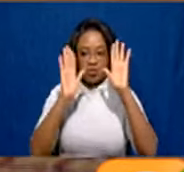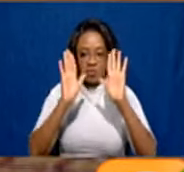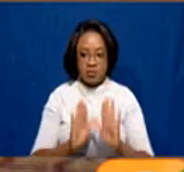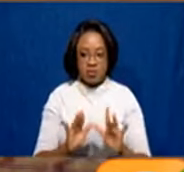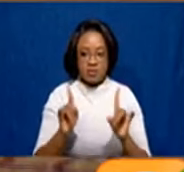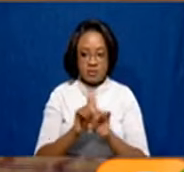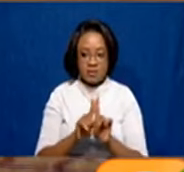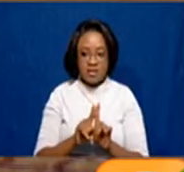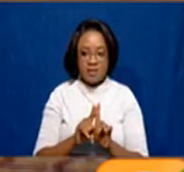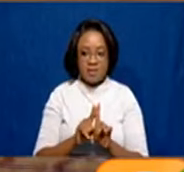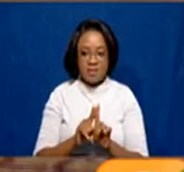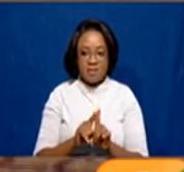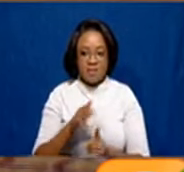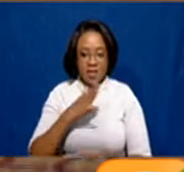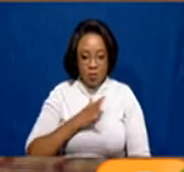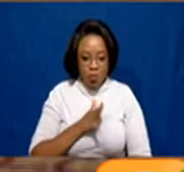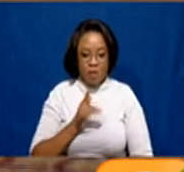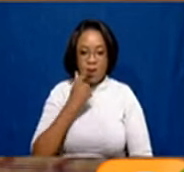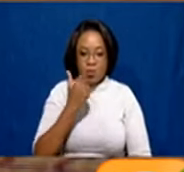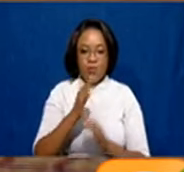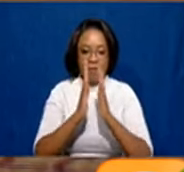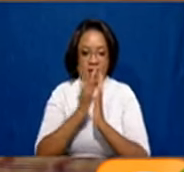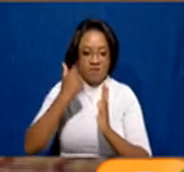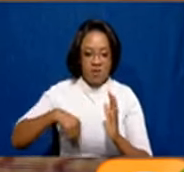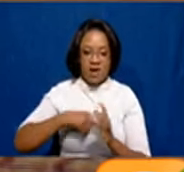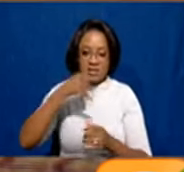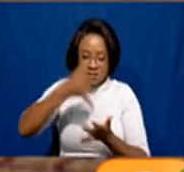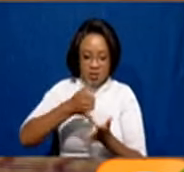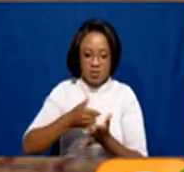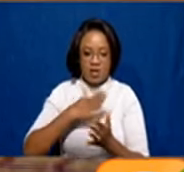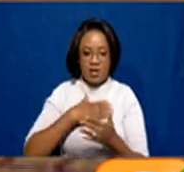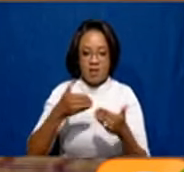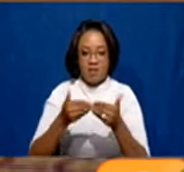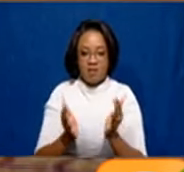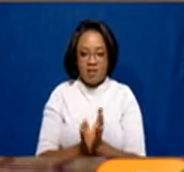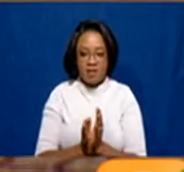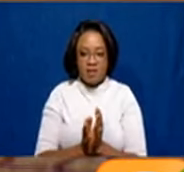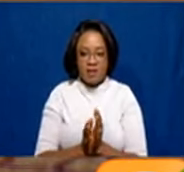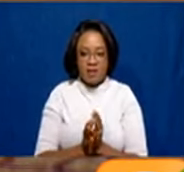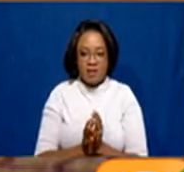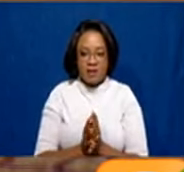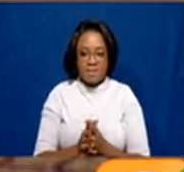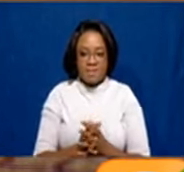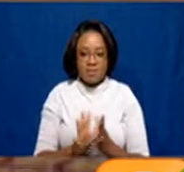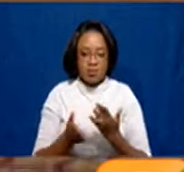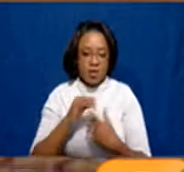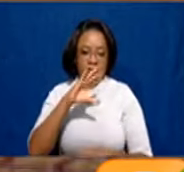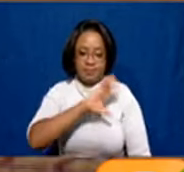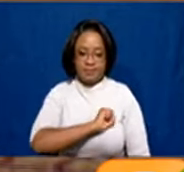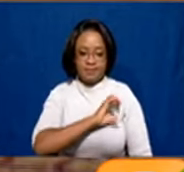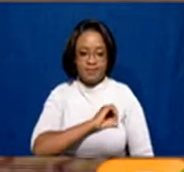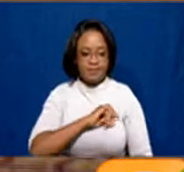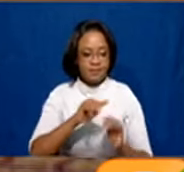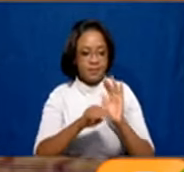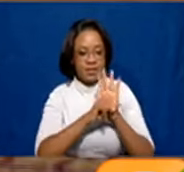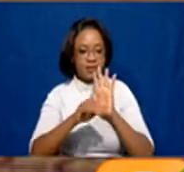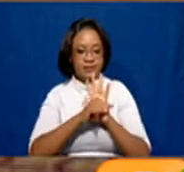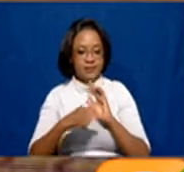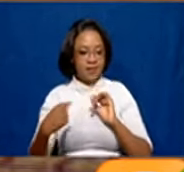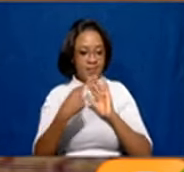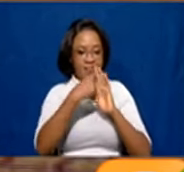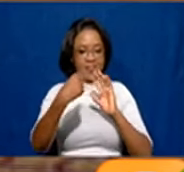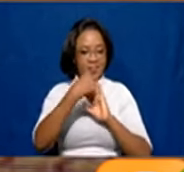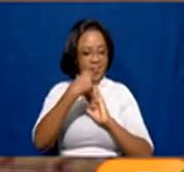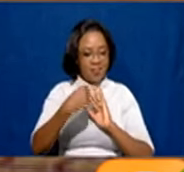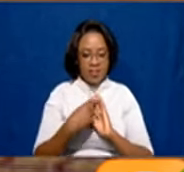woman of prayer is in our very household. So that is something that we really take seriously in terms of dealing with the negativity that has come and the different issues that has